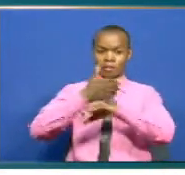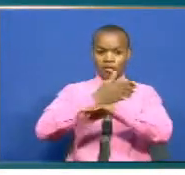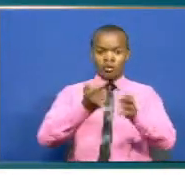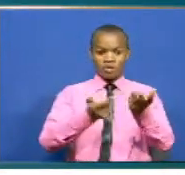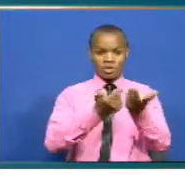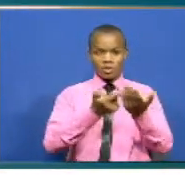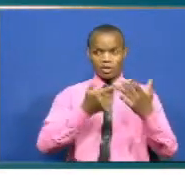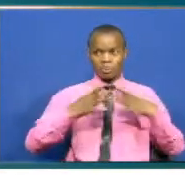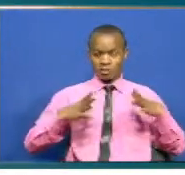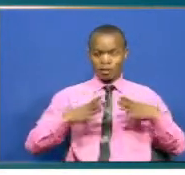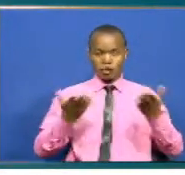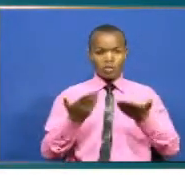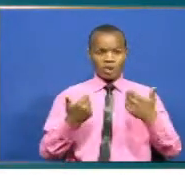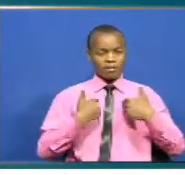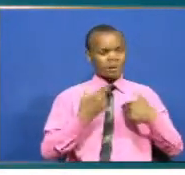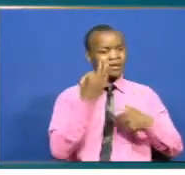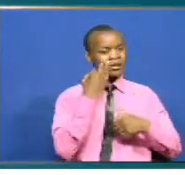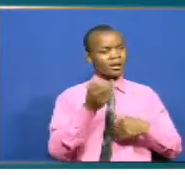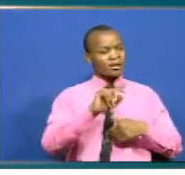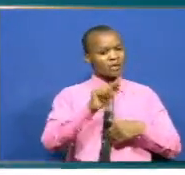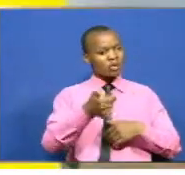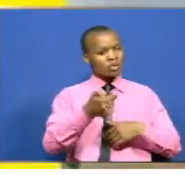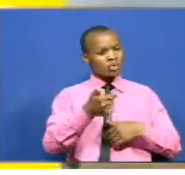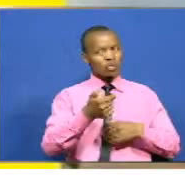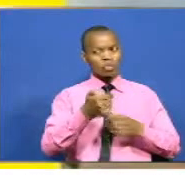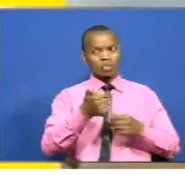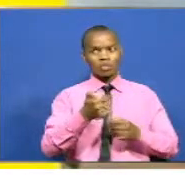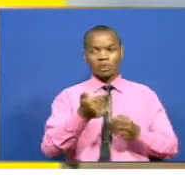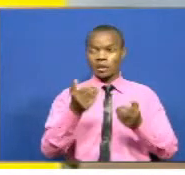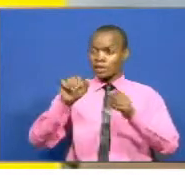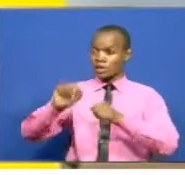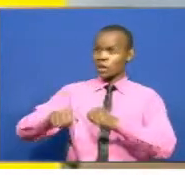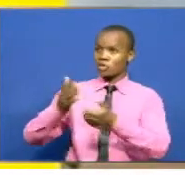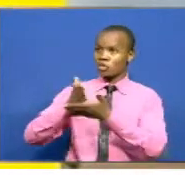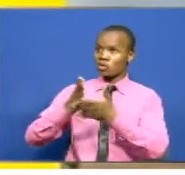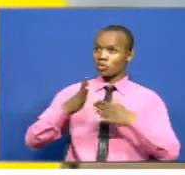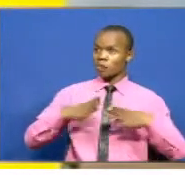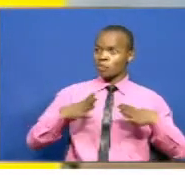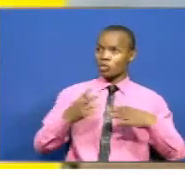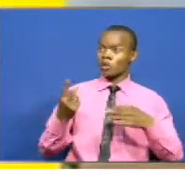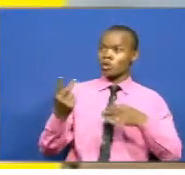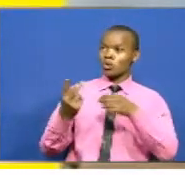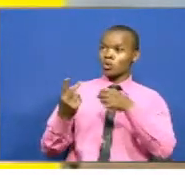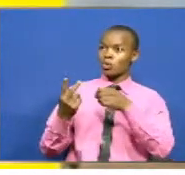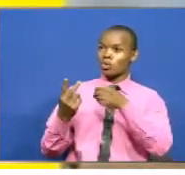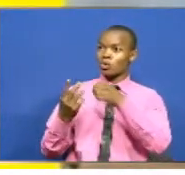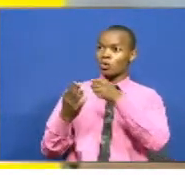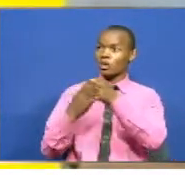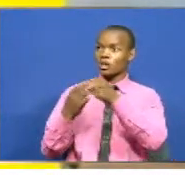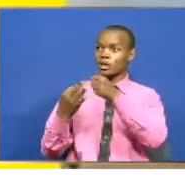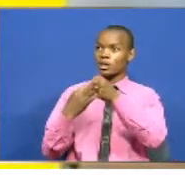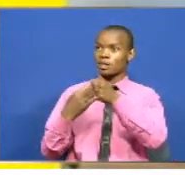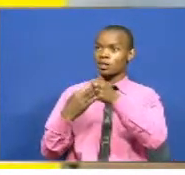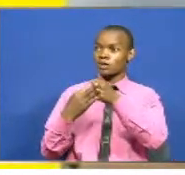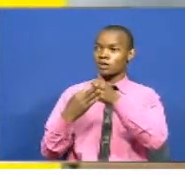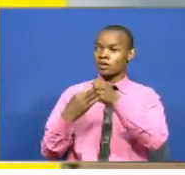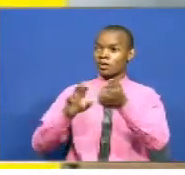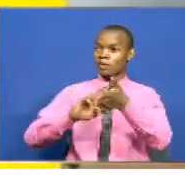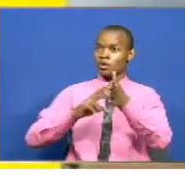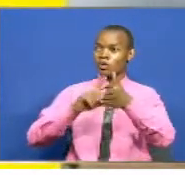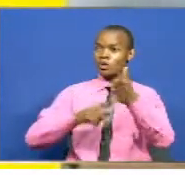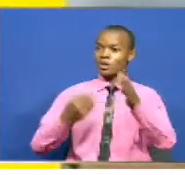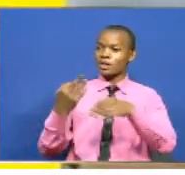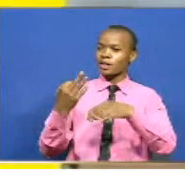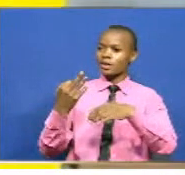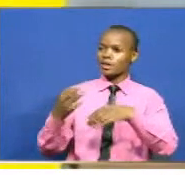Mm-hmm. 300,000 is my population. Mm-hmm. You know, 298 is 3,000. You know, round it off. Mm-hmm. You know,